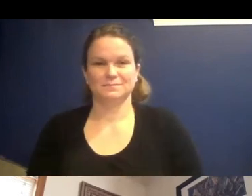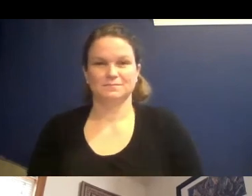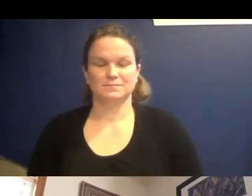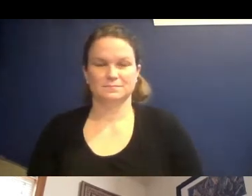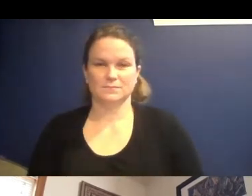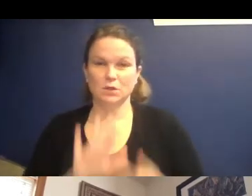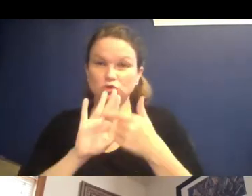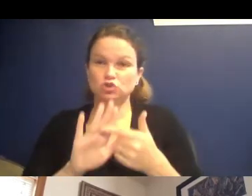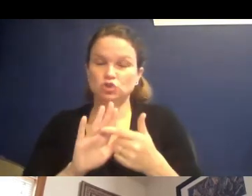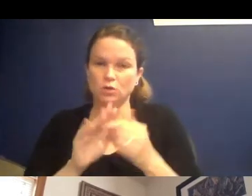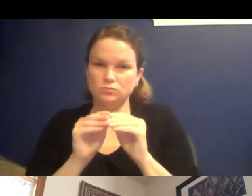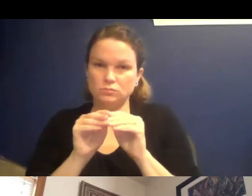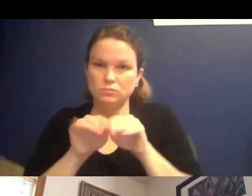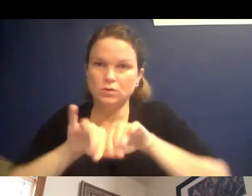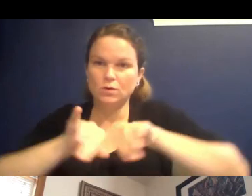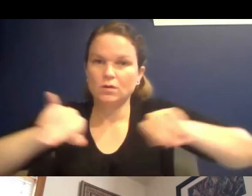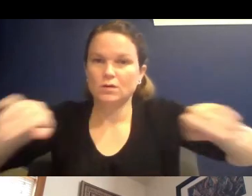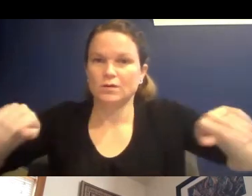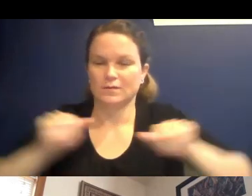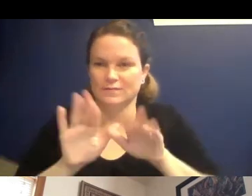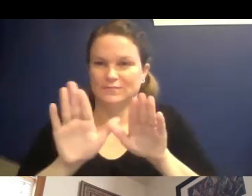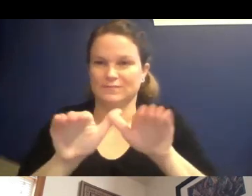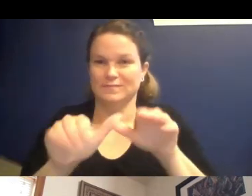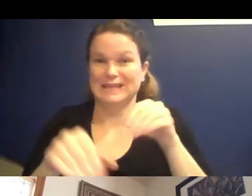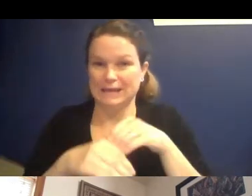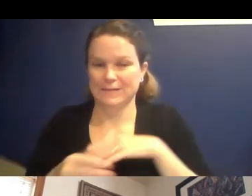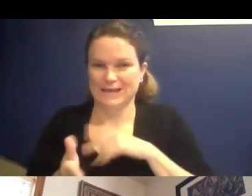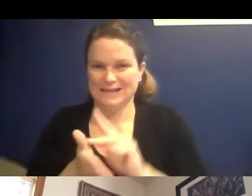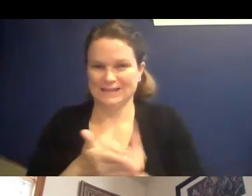showing the emergence of one of the butterflies in my kitchen.